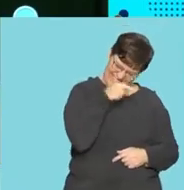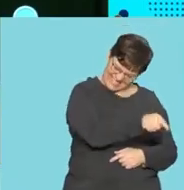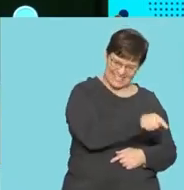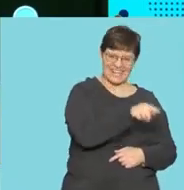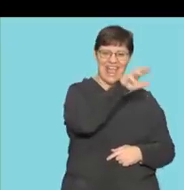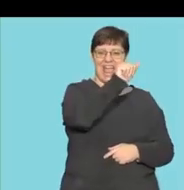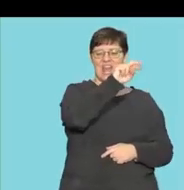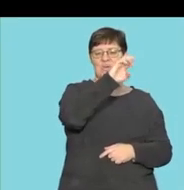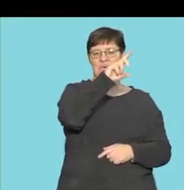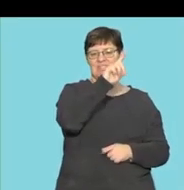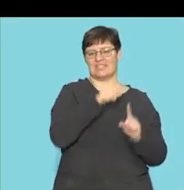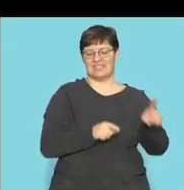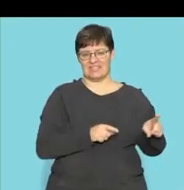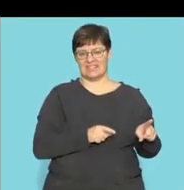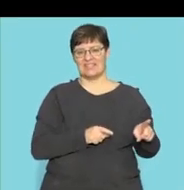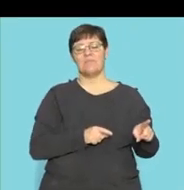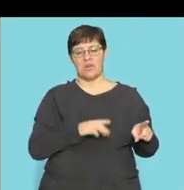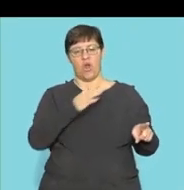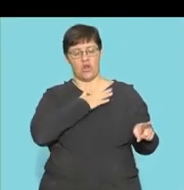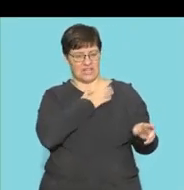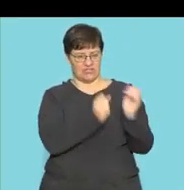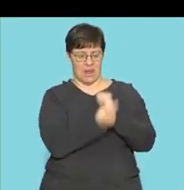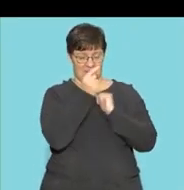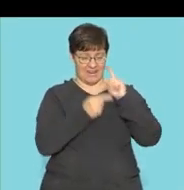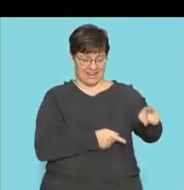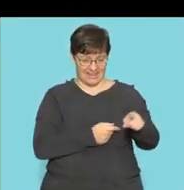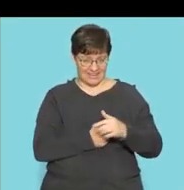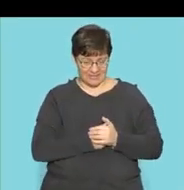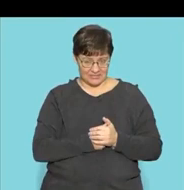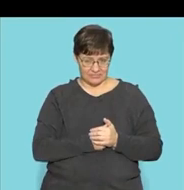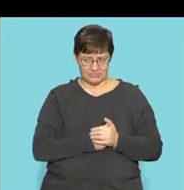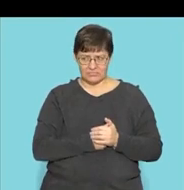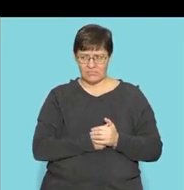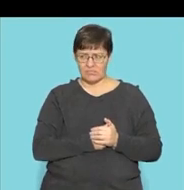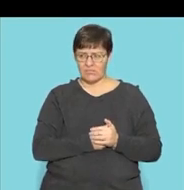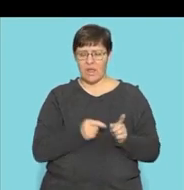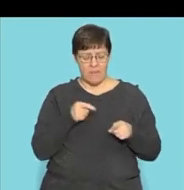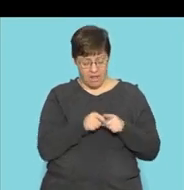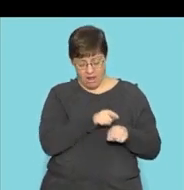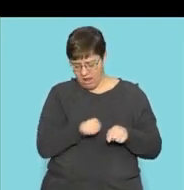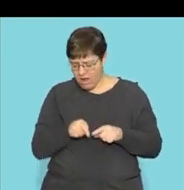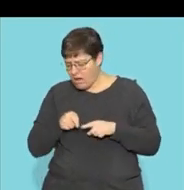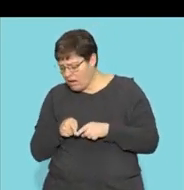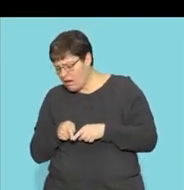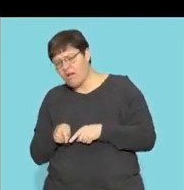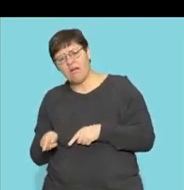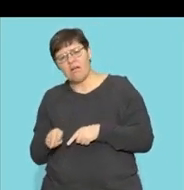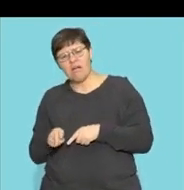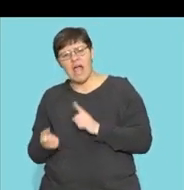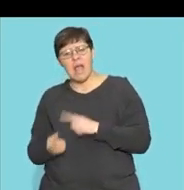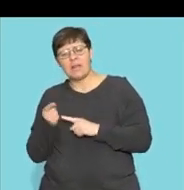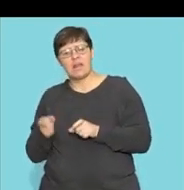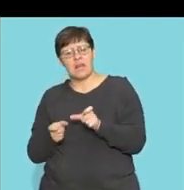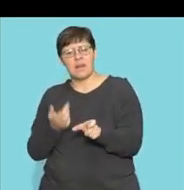right in saying this is the anode where oxidation is taking place. Now, what happens on the other end of the